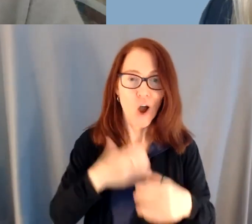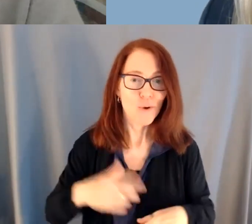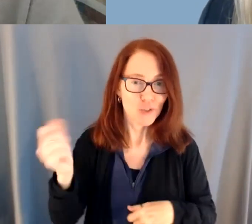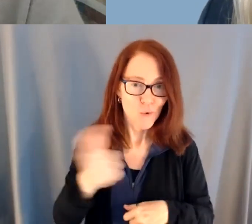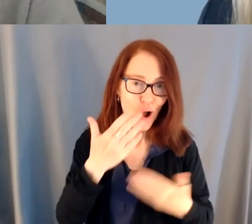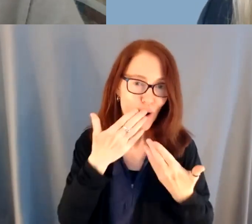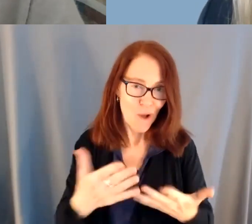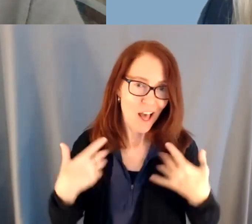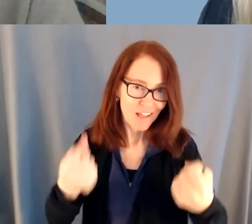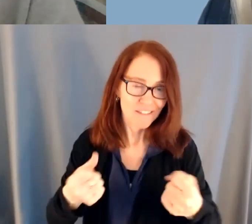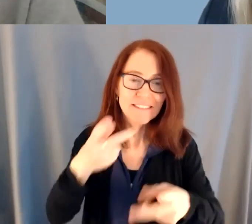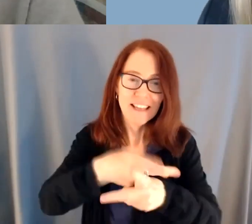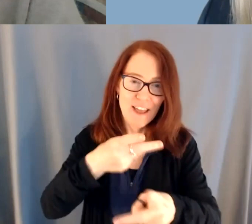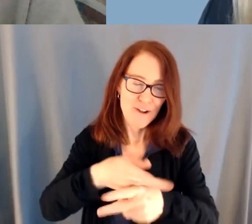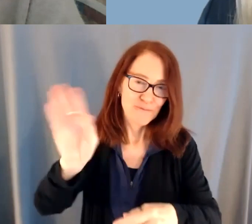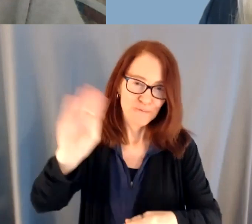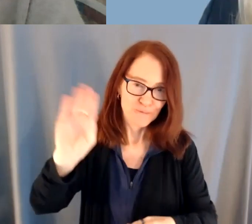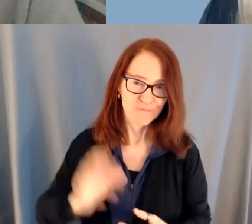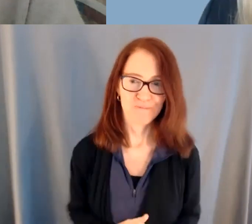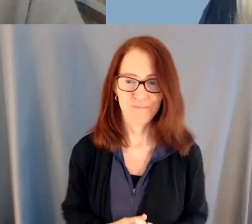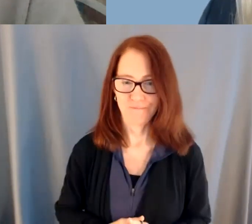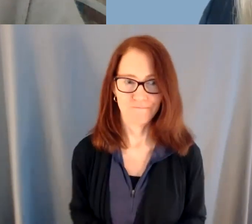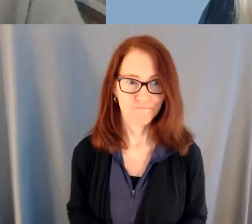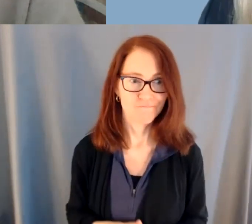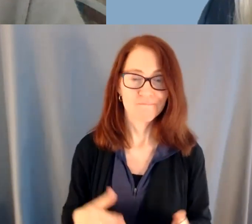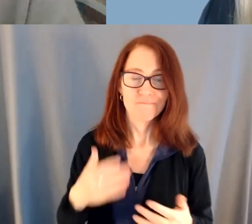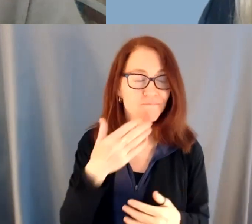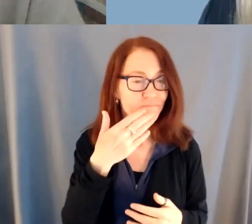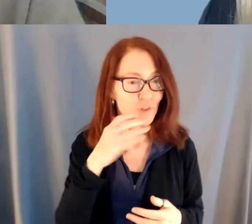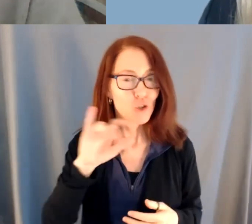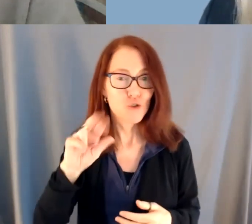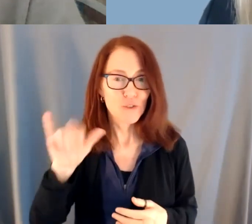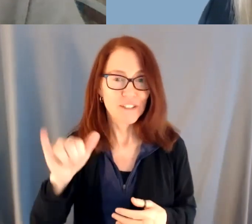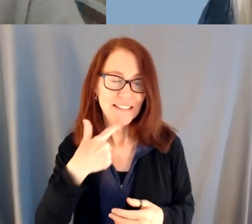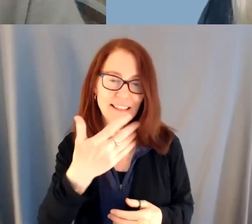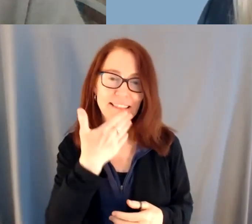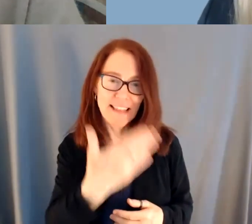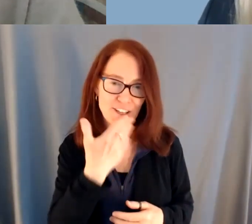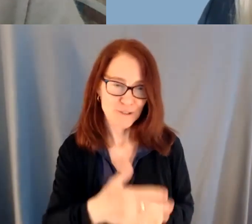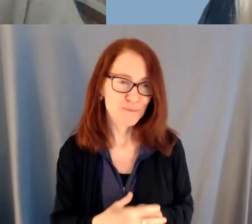care. Thanks, Fran. Thank you to Nova for having us.